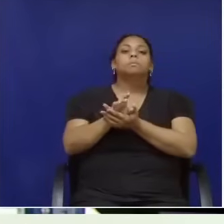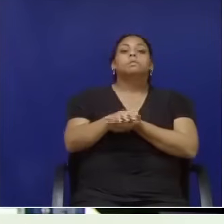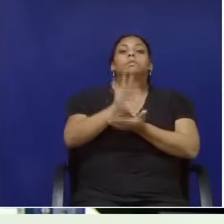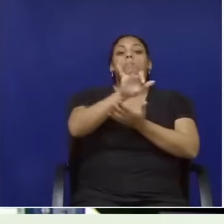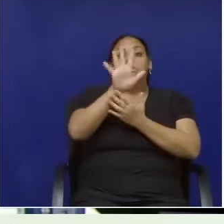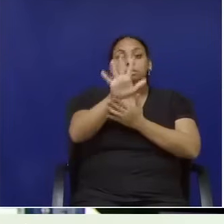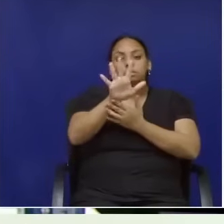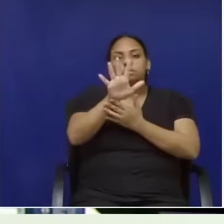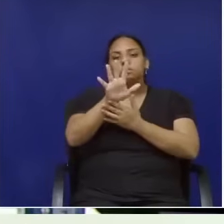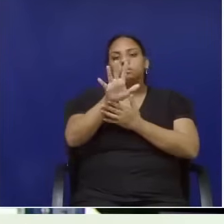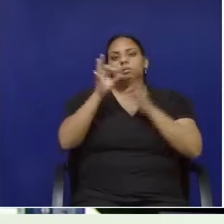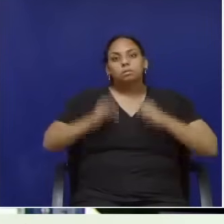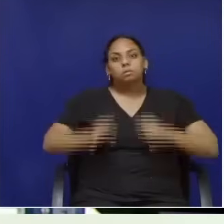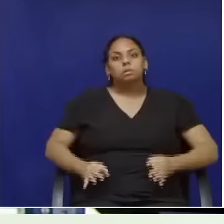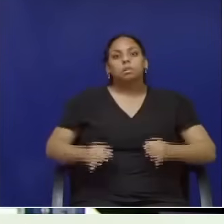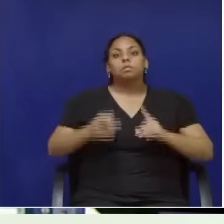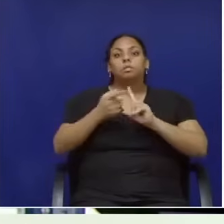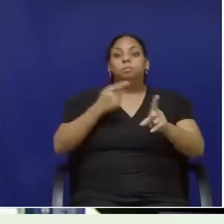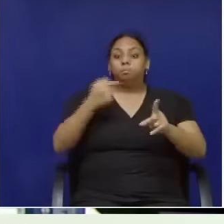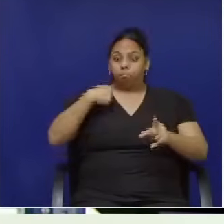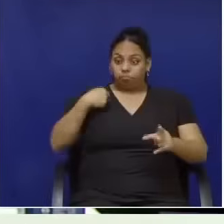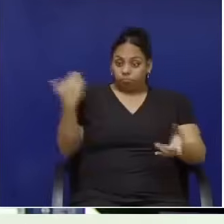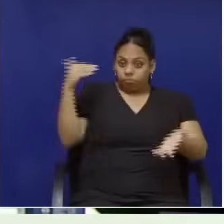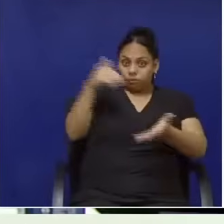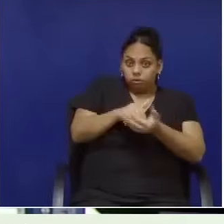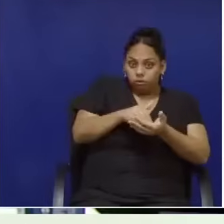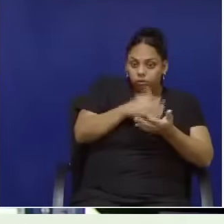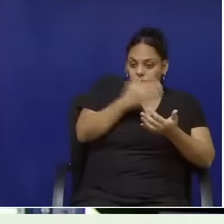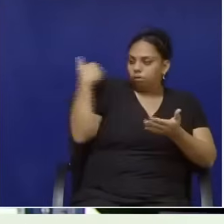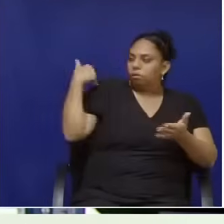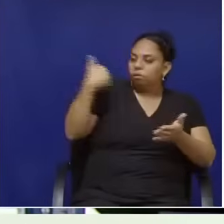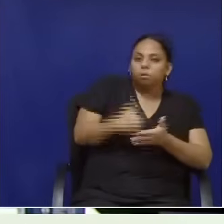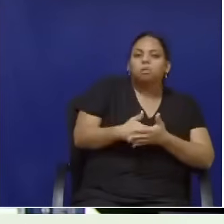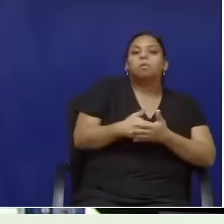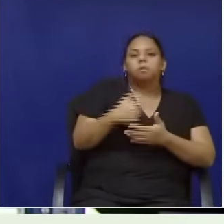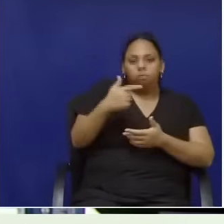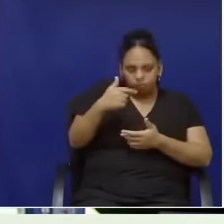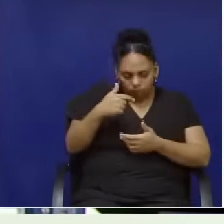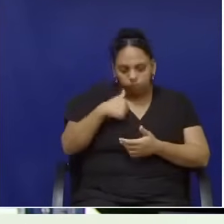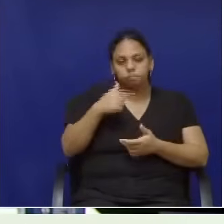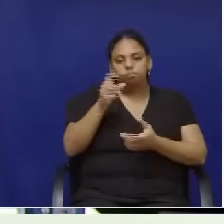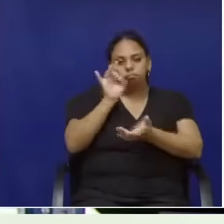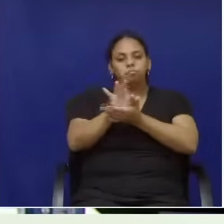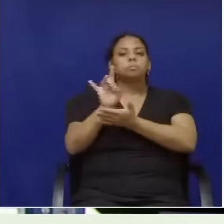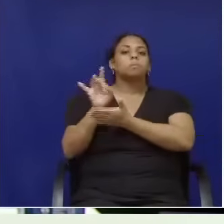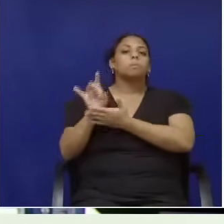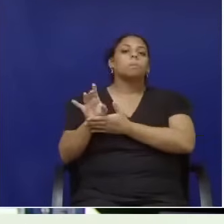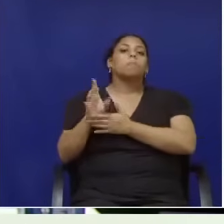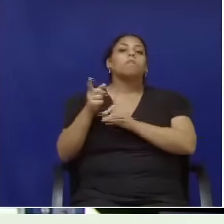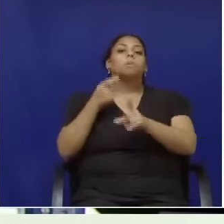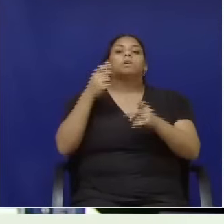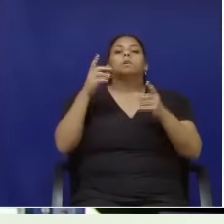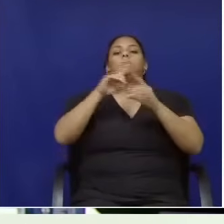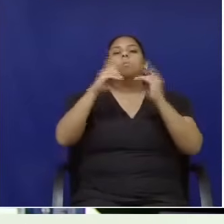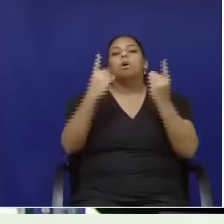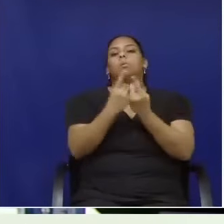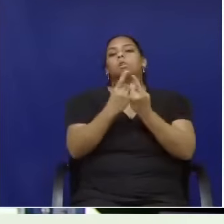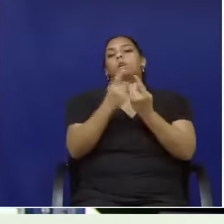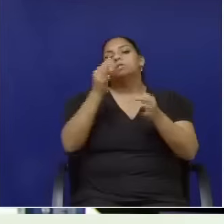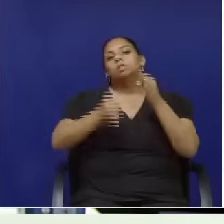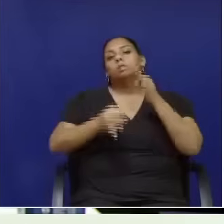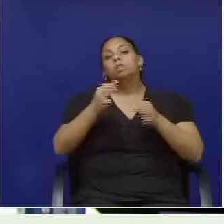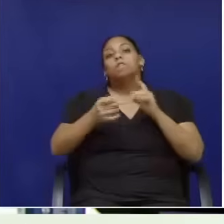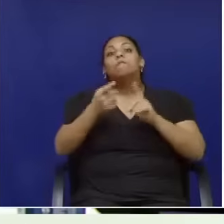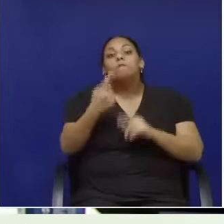officials since I arrived and now have been dismissed in the Department of Justice for those fraudulent